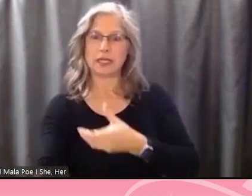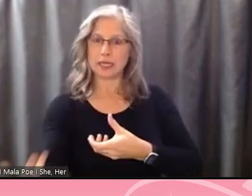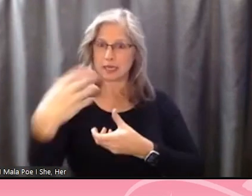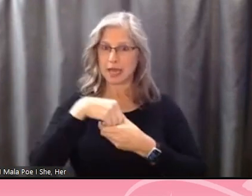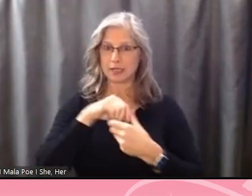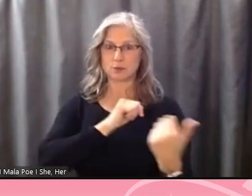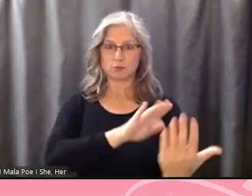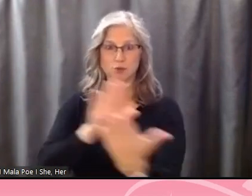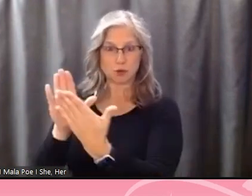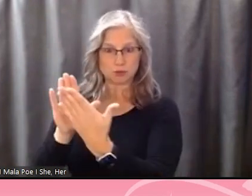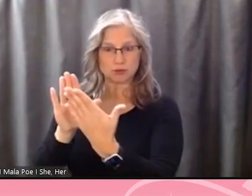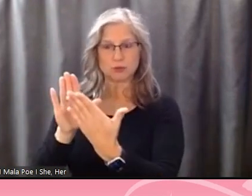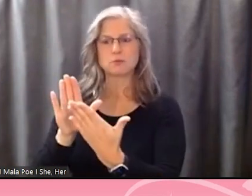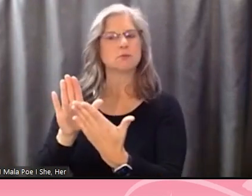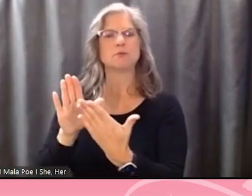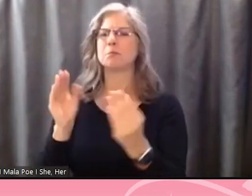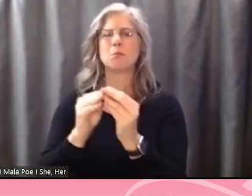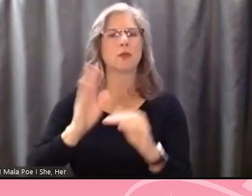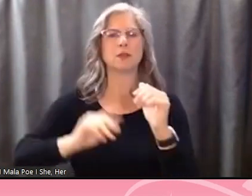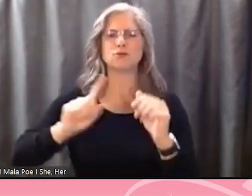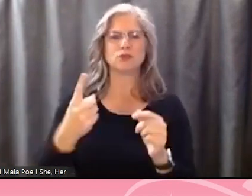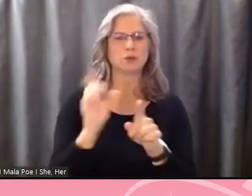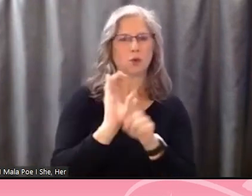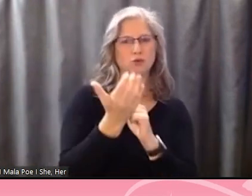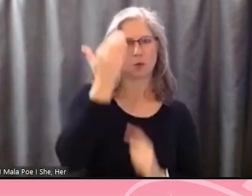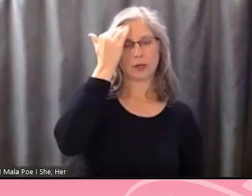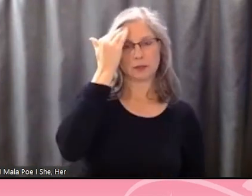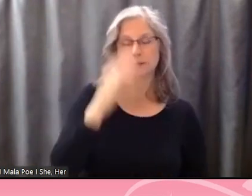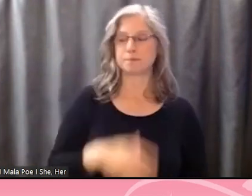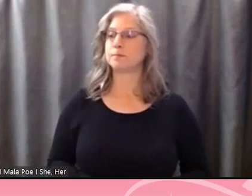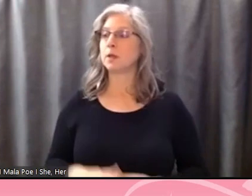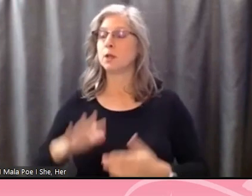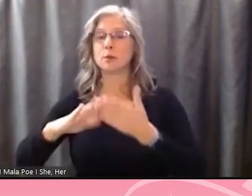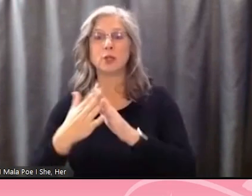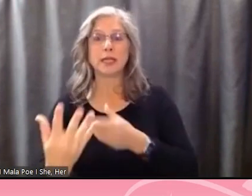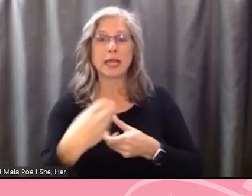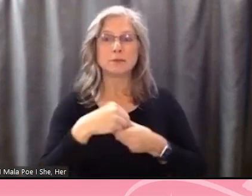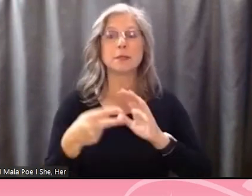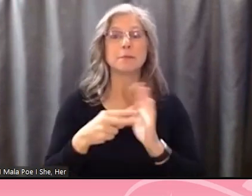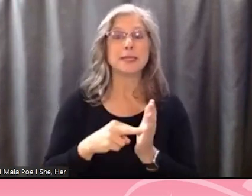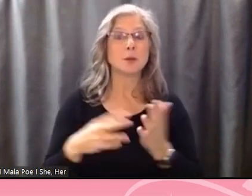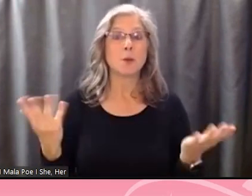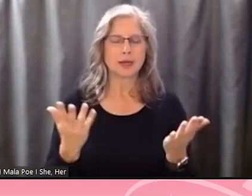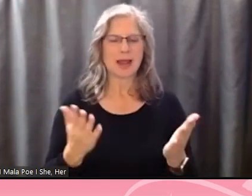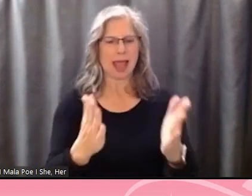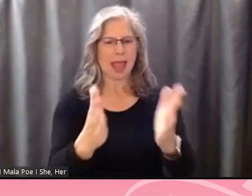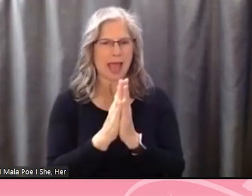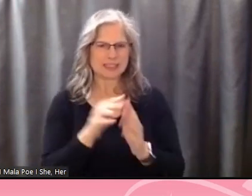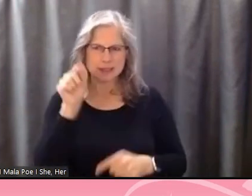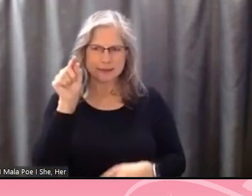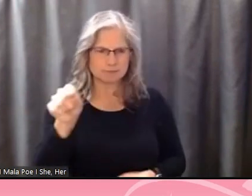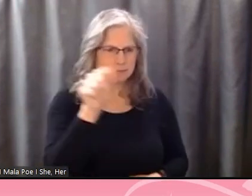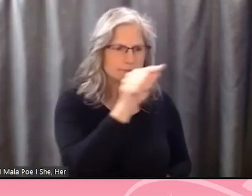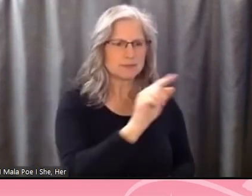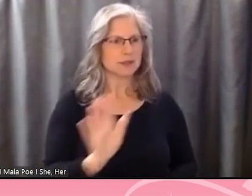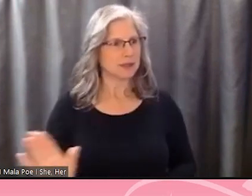approach that goes beyond cultural awareness. Community engagement means asking and thinking from the perspective of